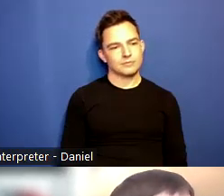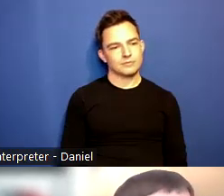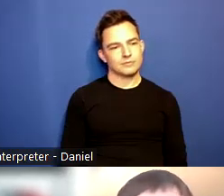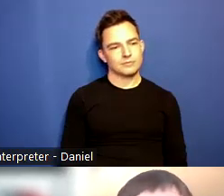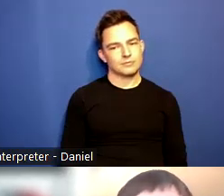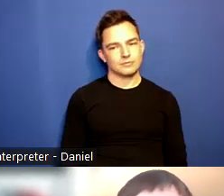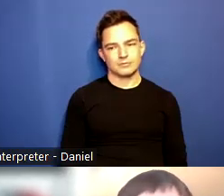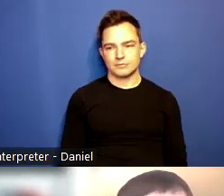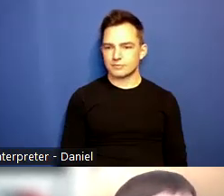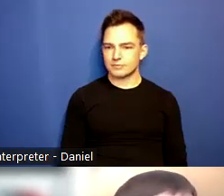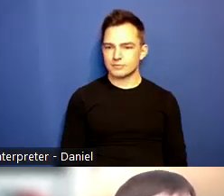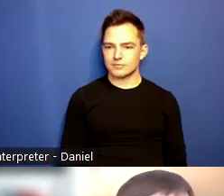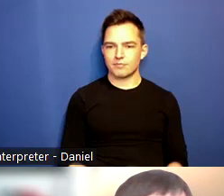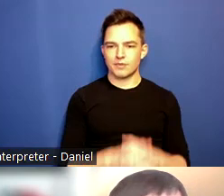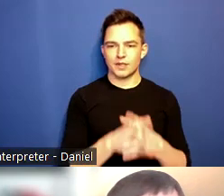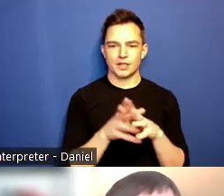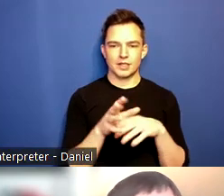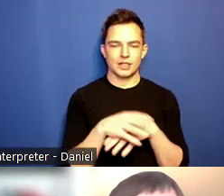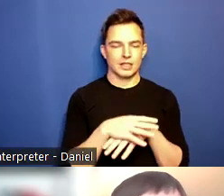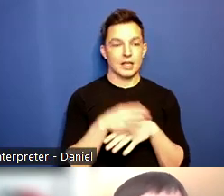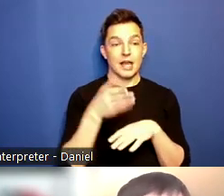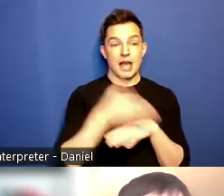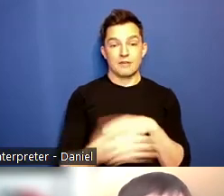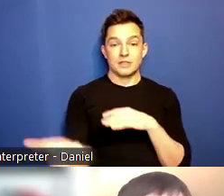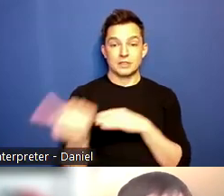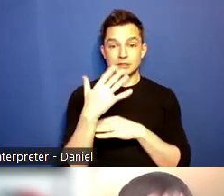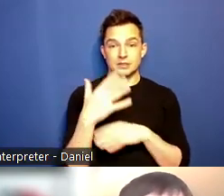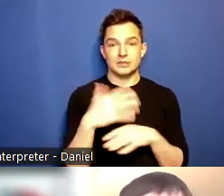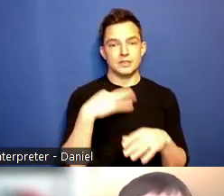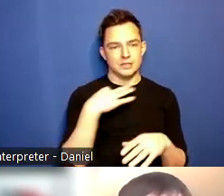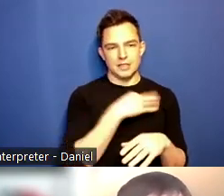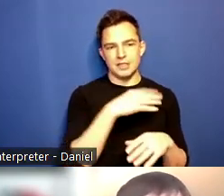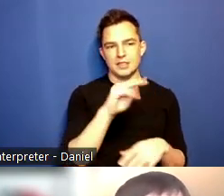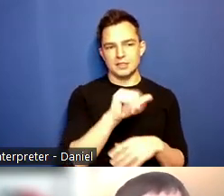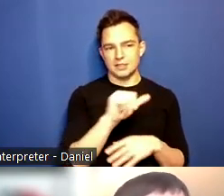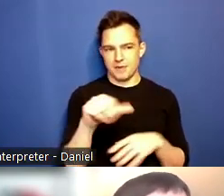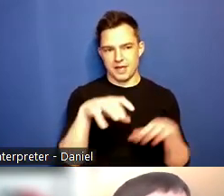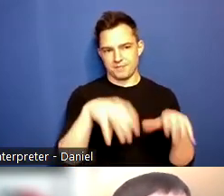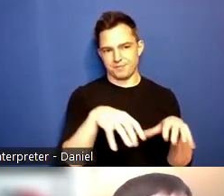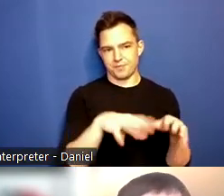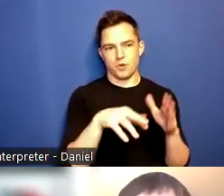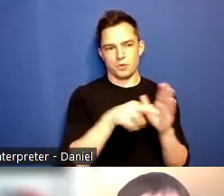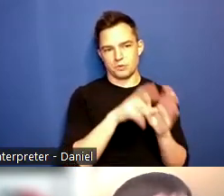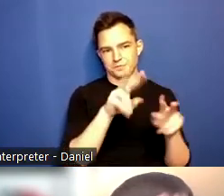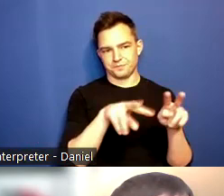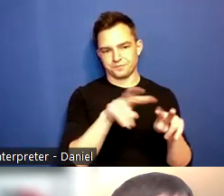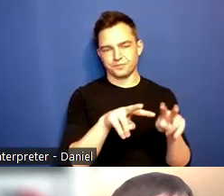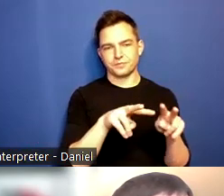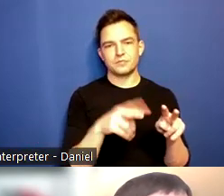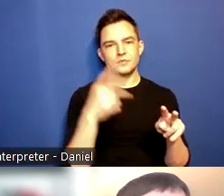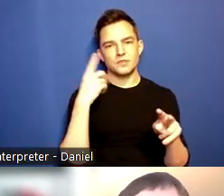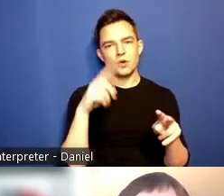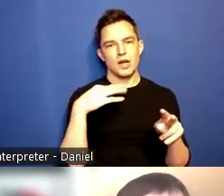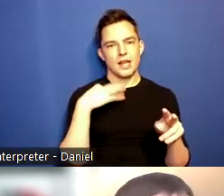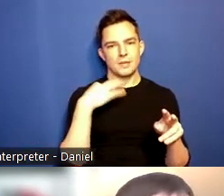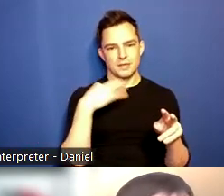All right, after you submit your application, staff at Mid-Atlantic Arts will review your application for eligibility issues.